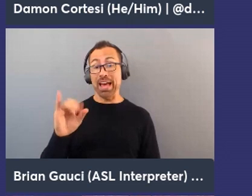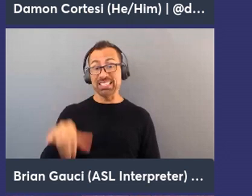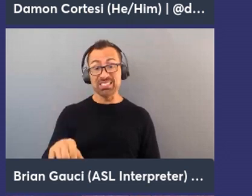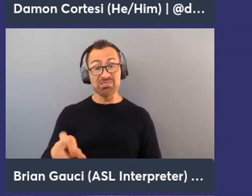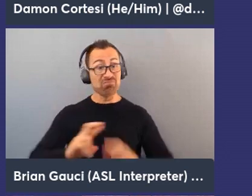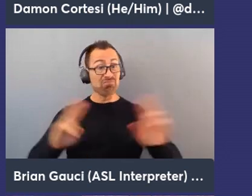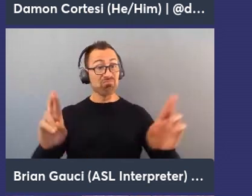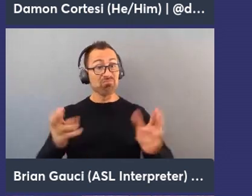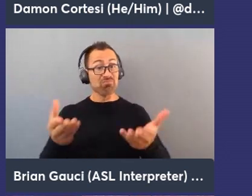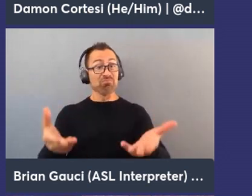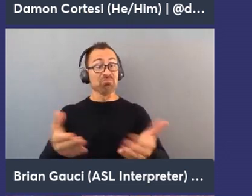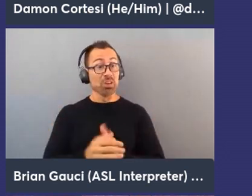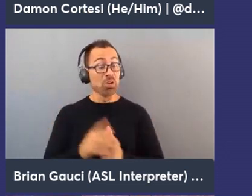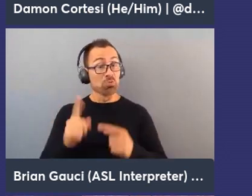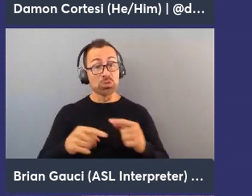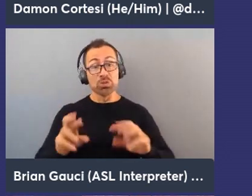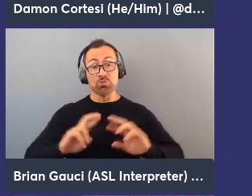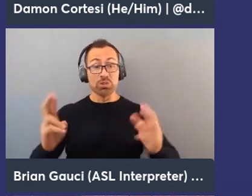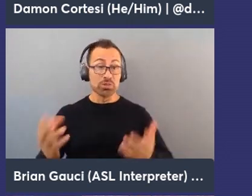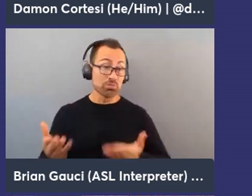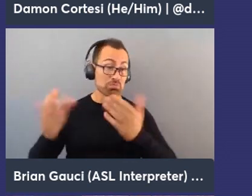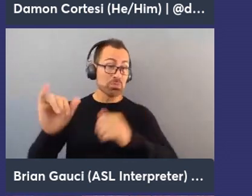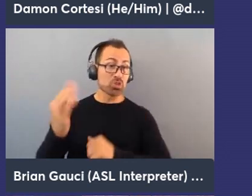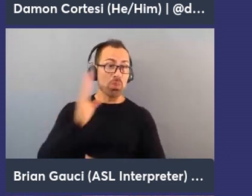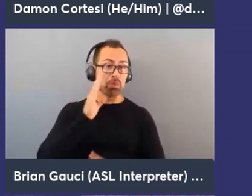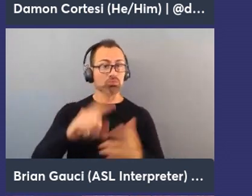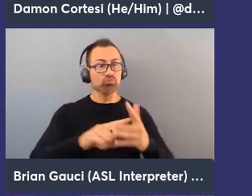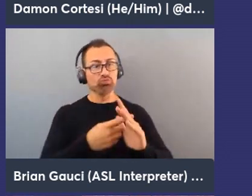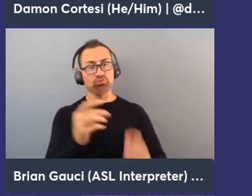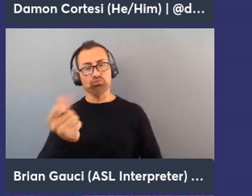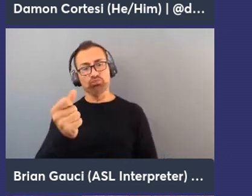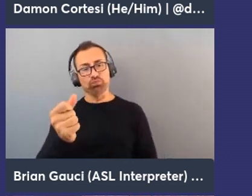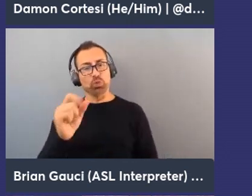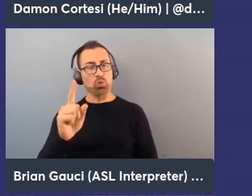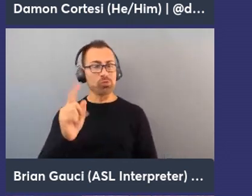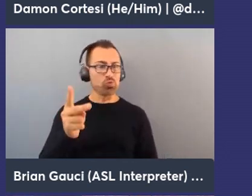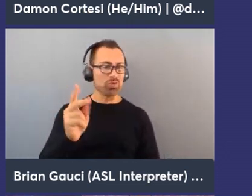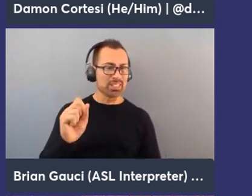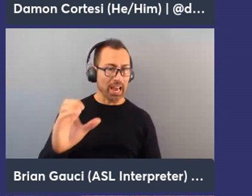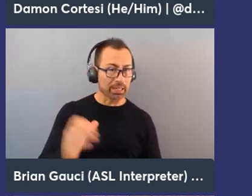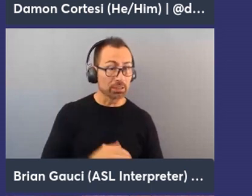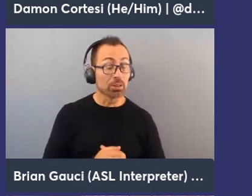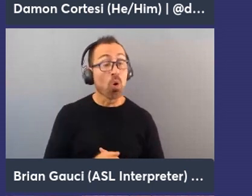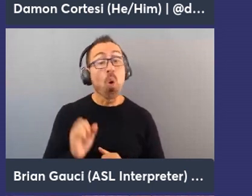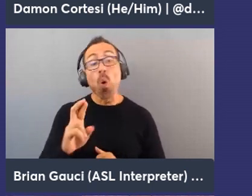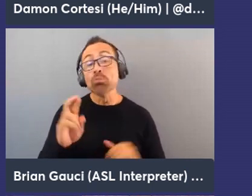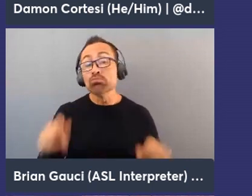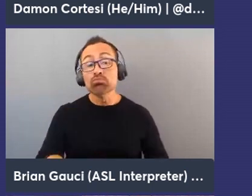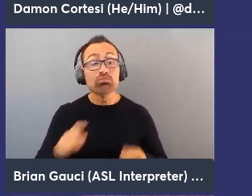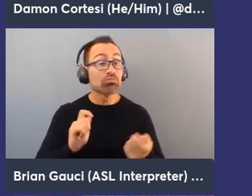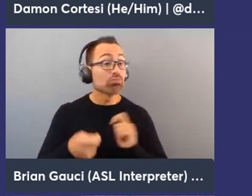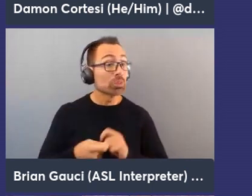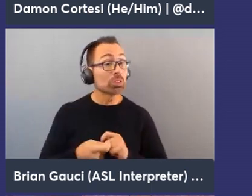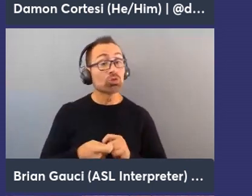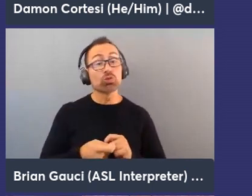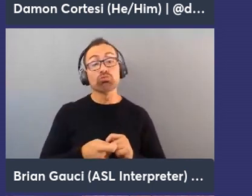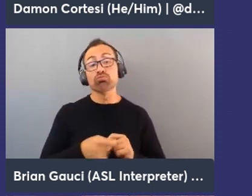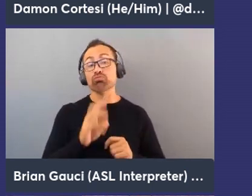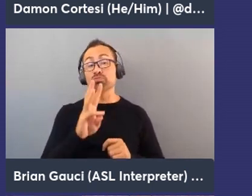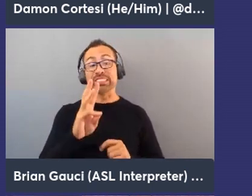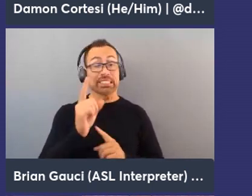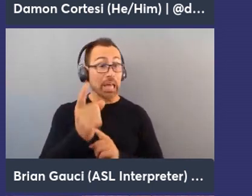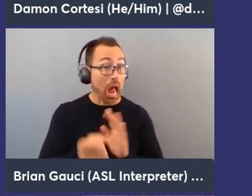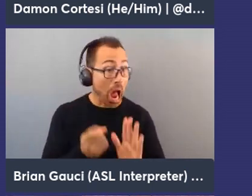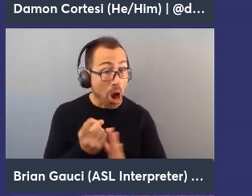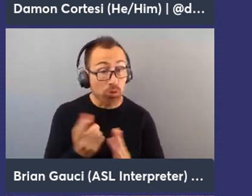and that job would start within seconds. Or you can change this to 6 hours. Maybe you want to have this capacity ready and waiting for you throughout the day,